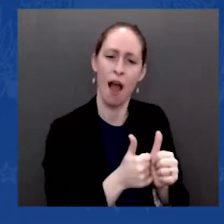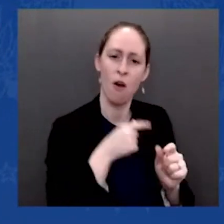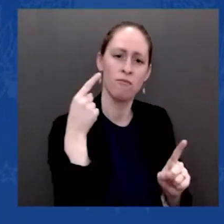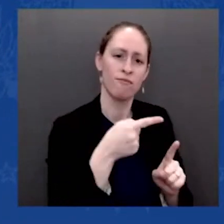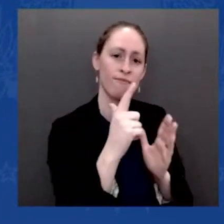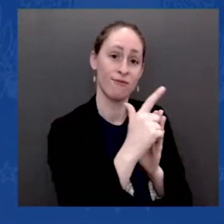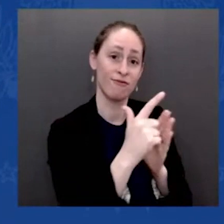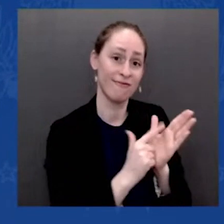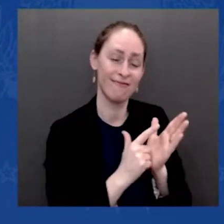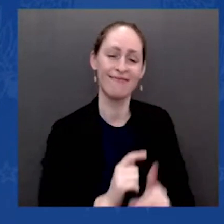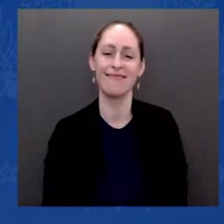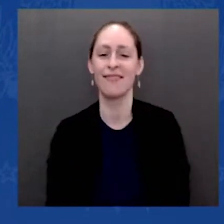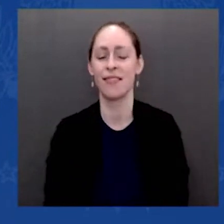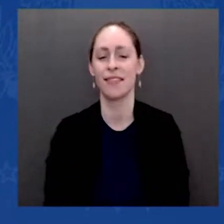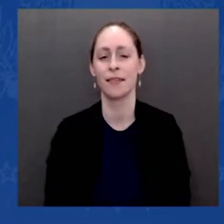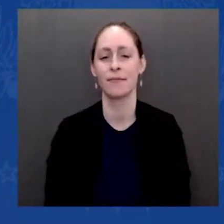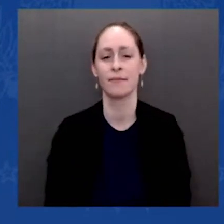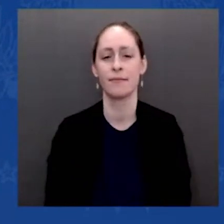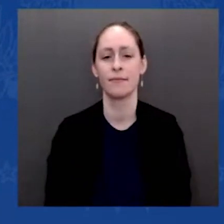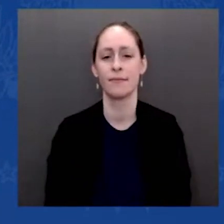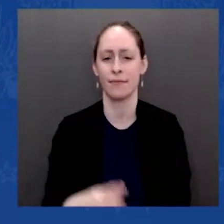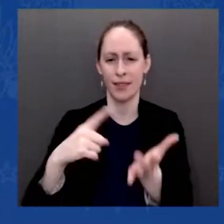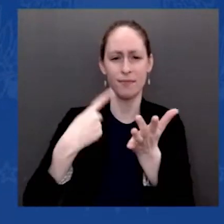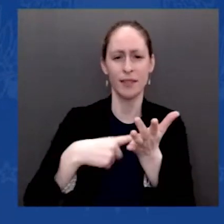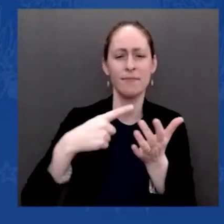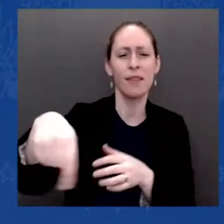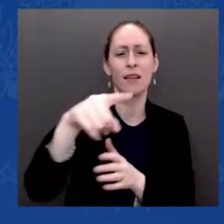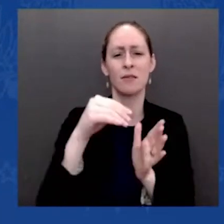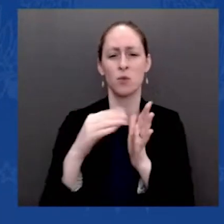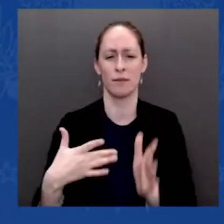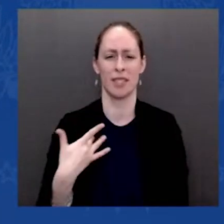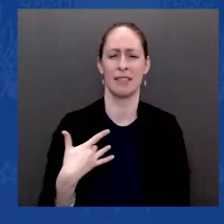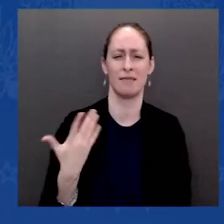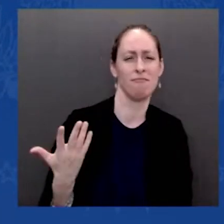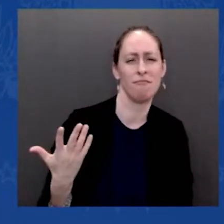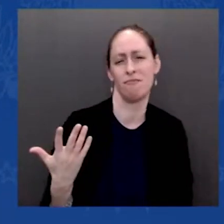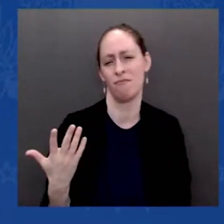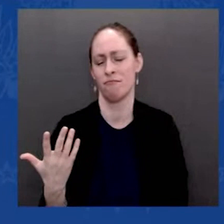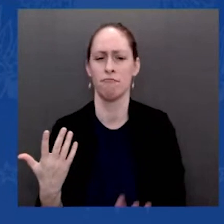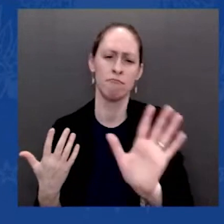that. And that's there. I can't take this around in my job. People